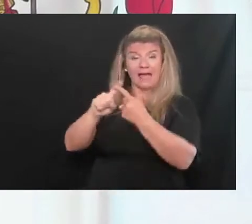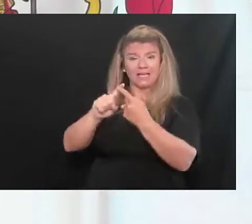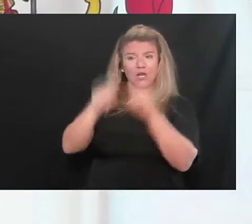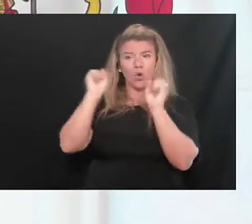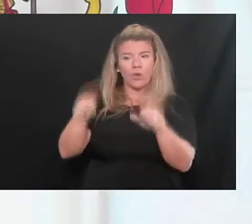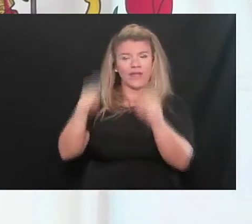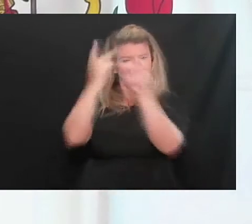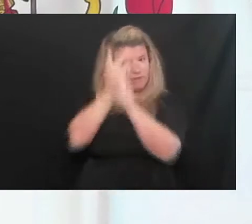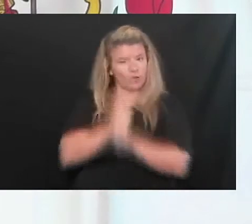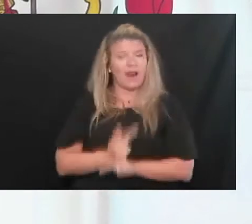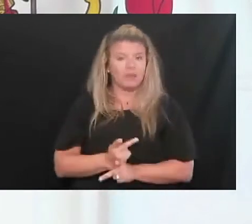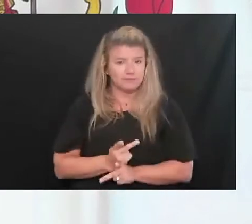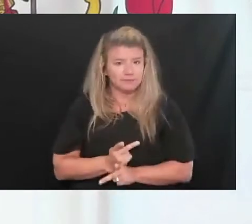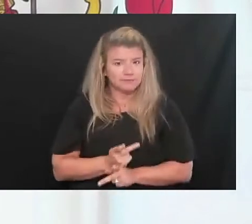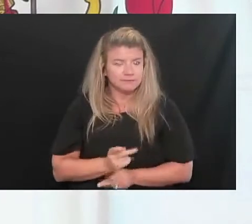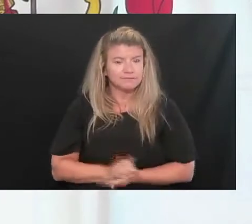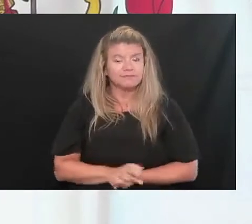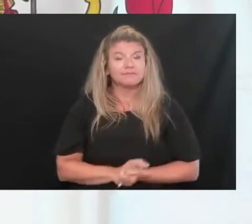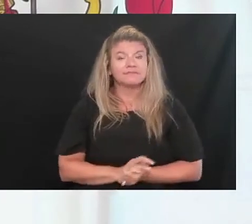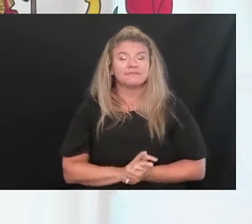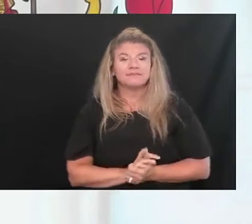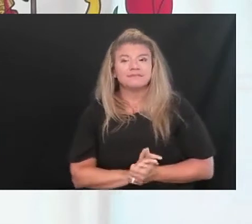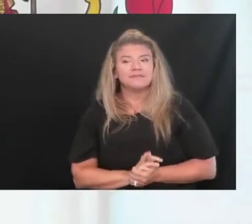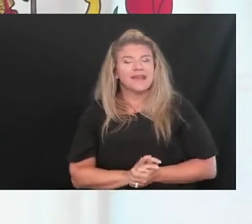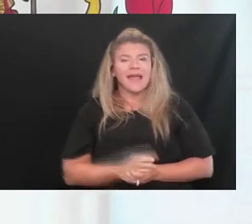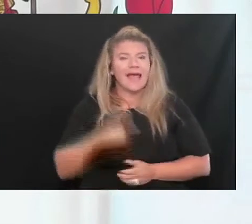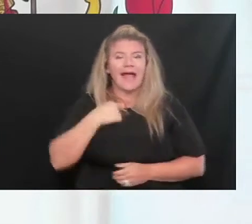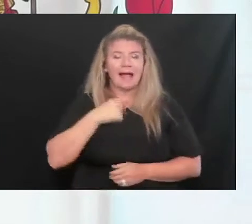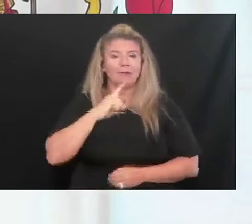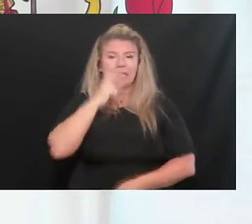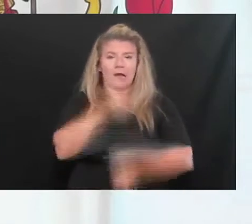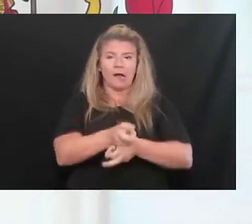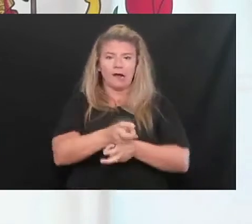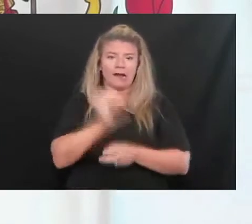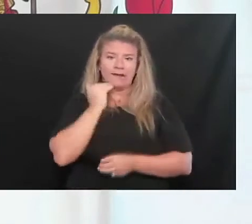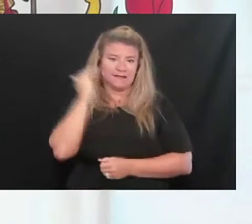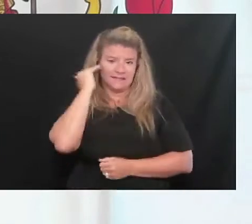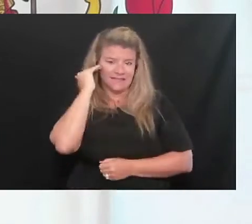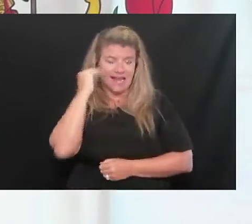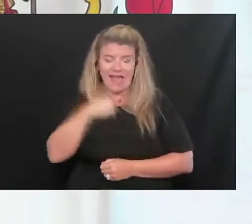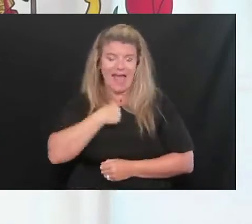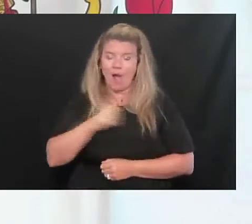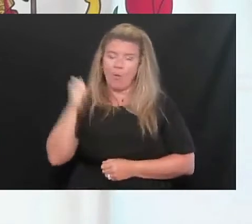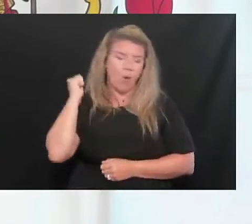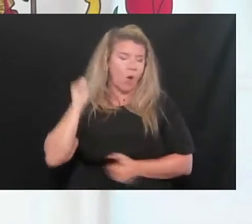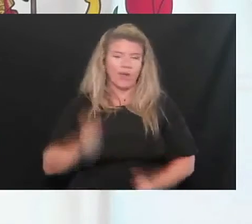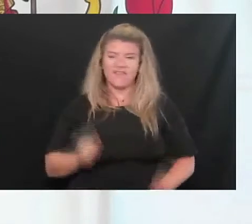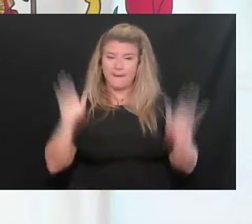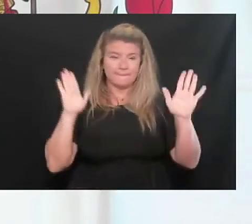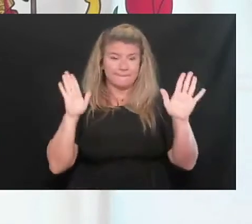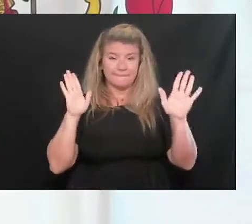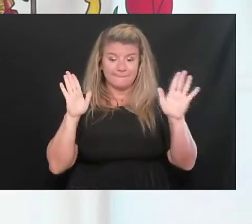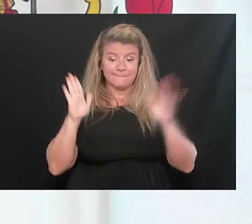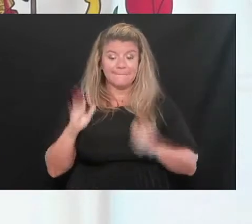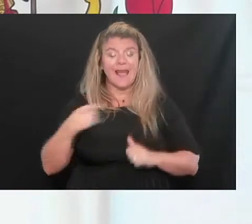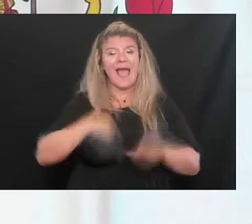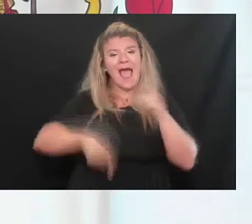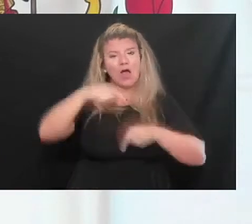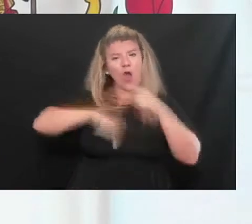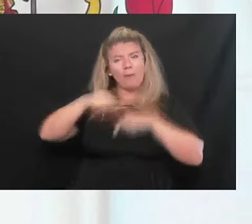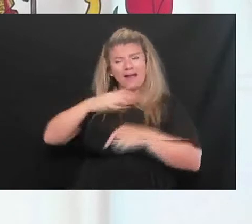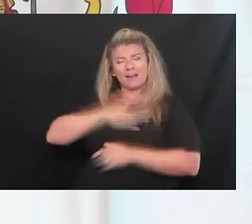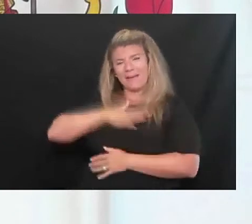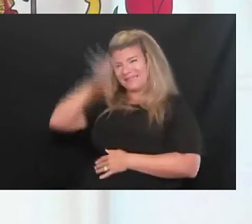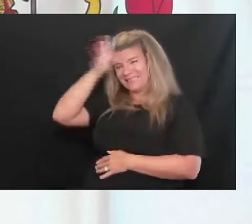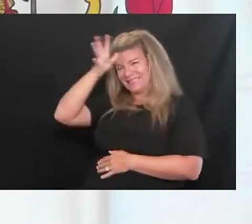stone. You know, I am too hard-headed to give up. You know, I go back to what my dad said over and